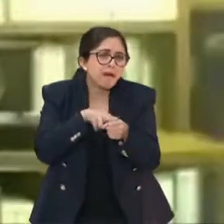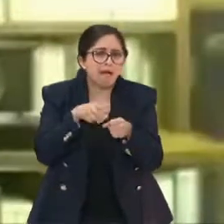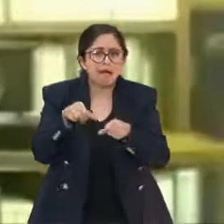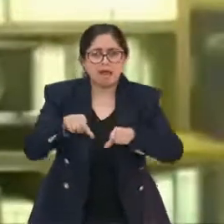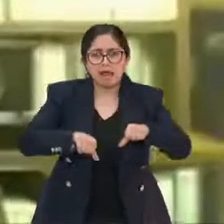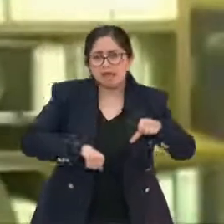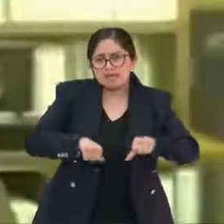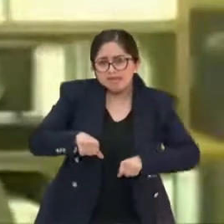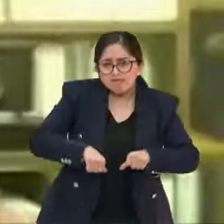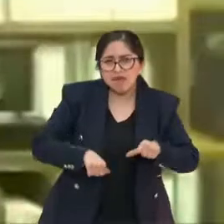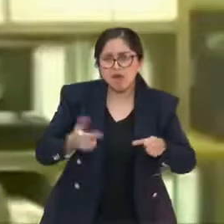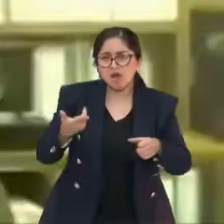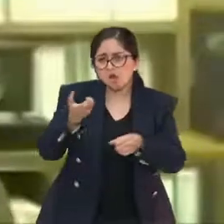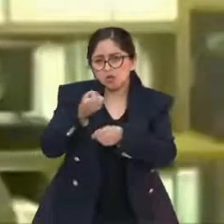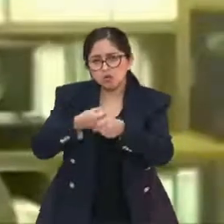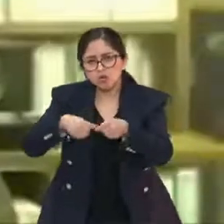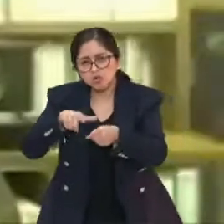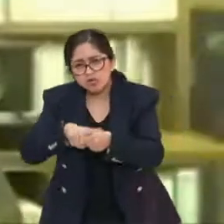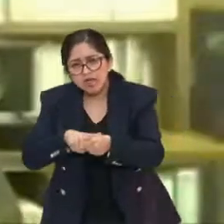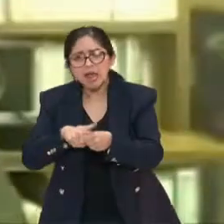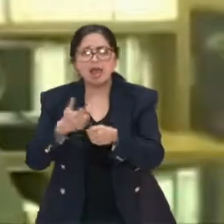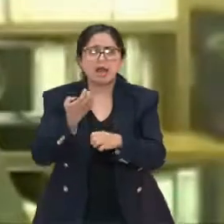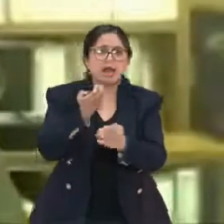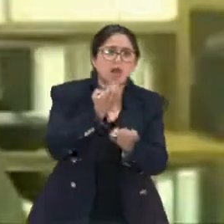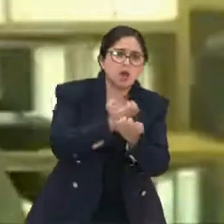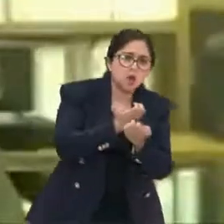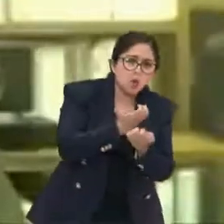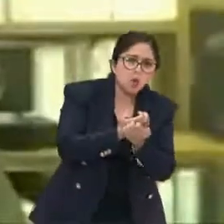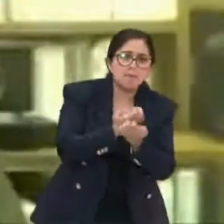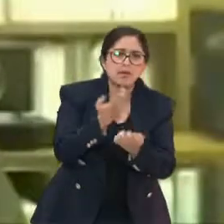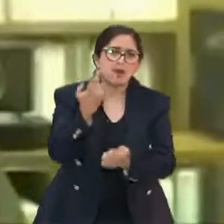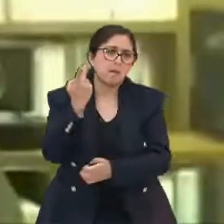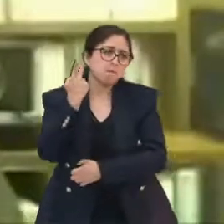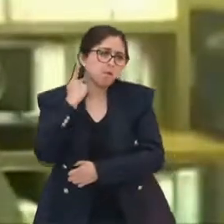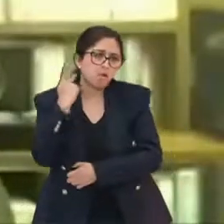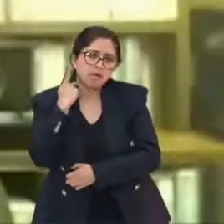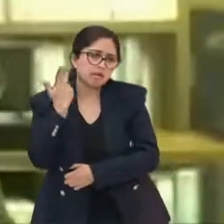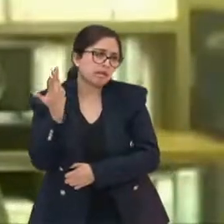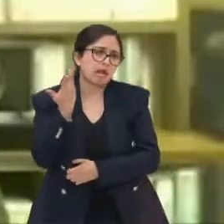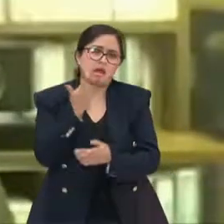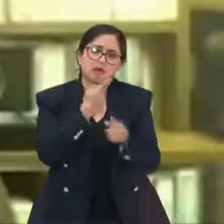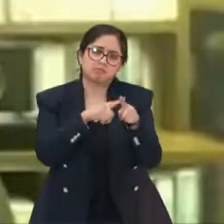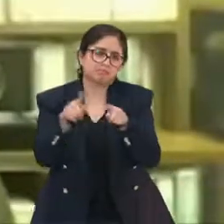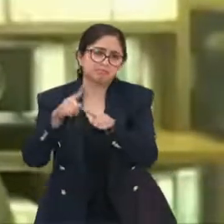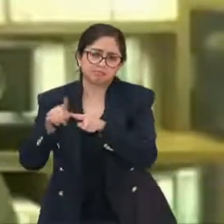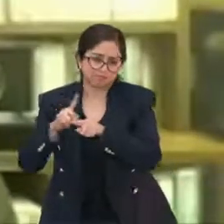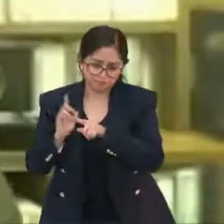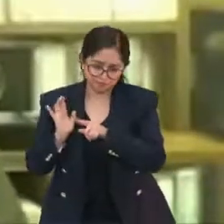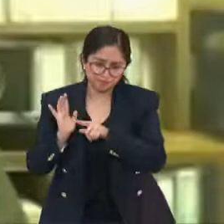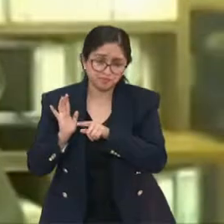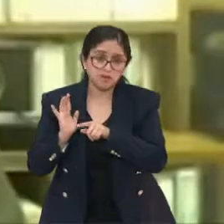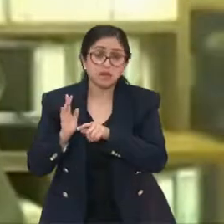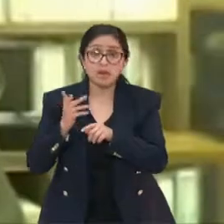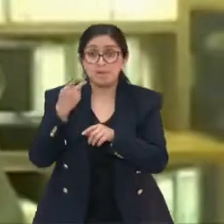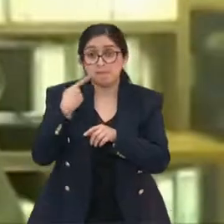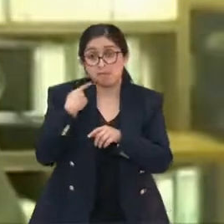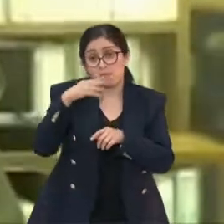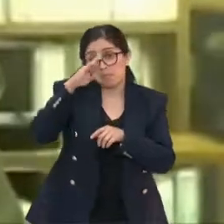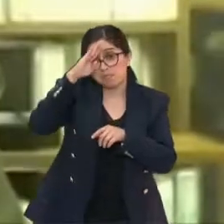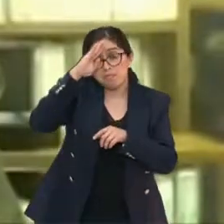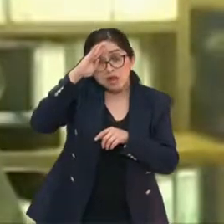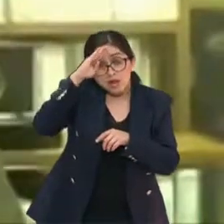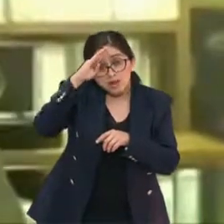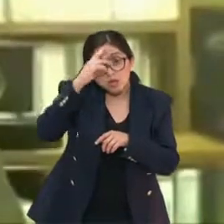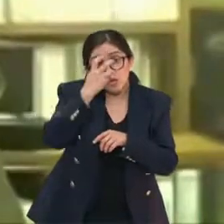certain normality of social, economic, and political activities. So I think this was a